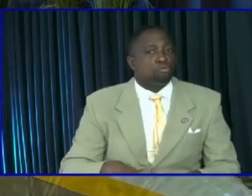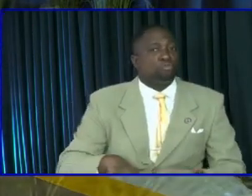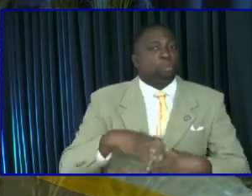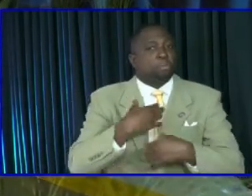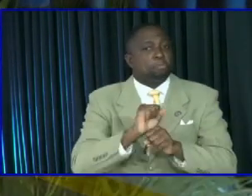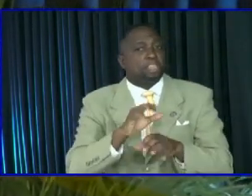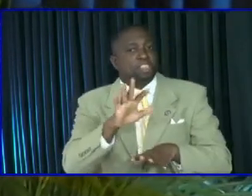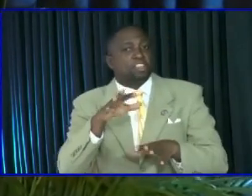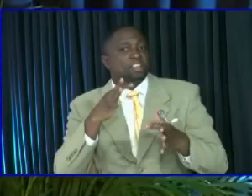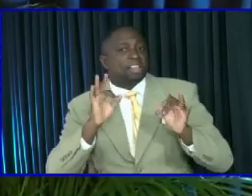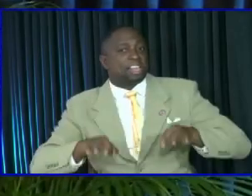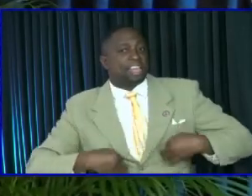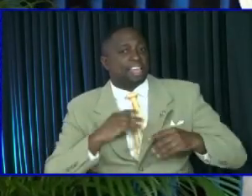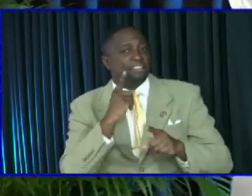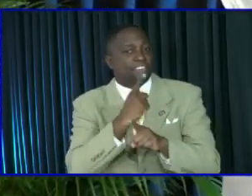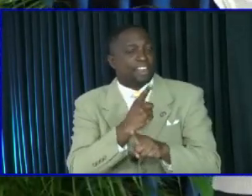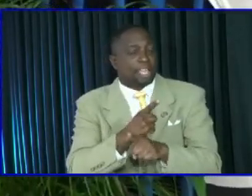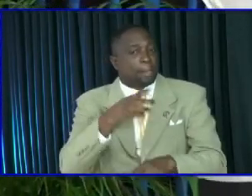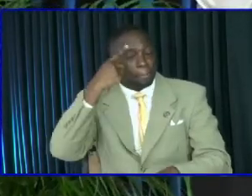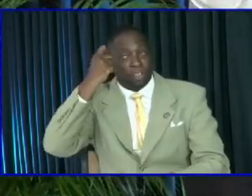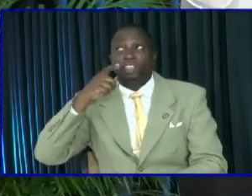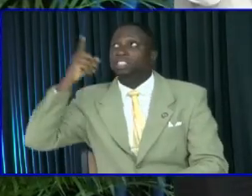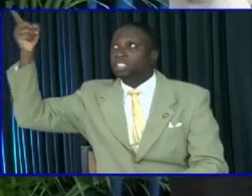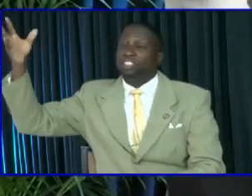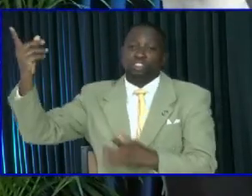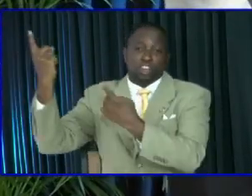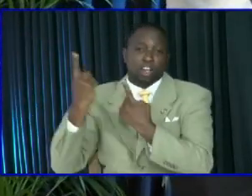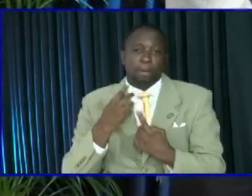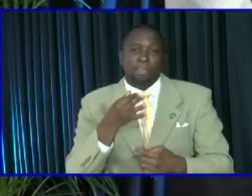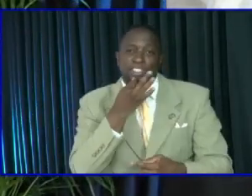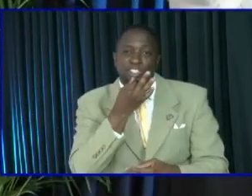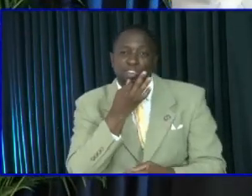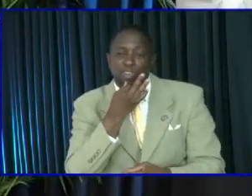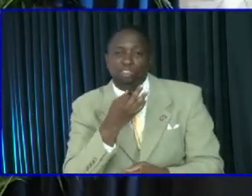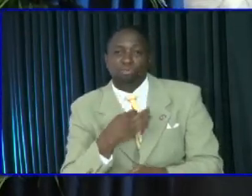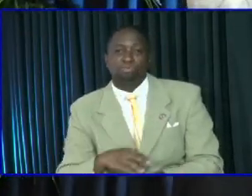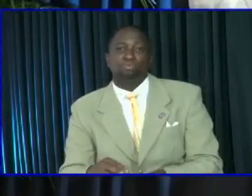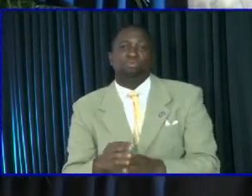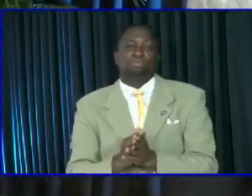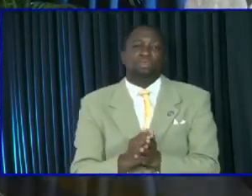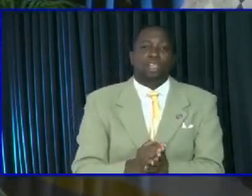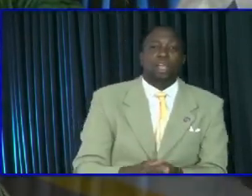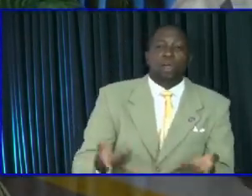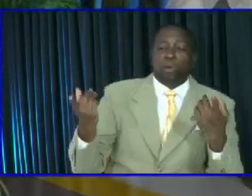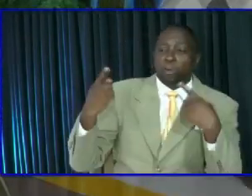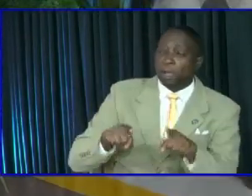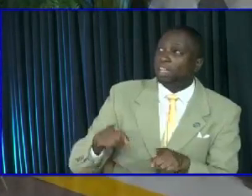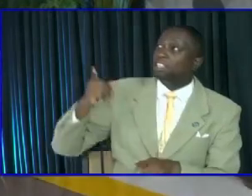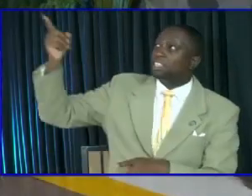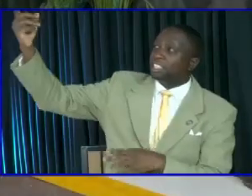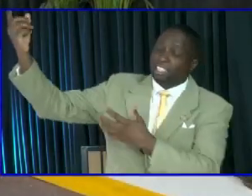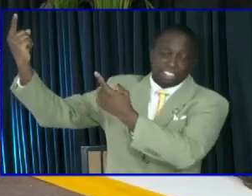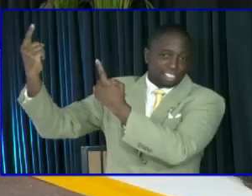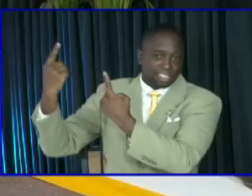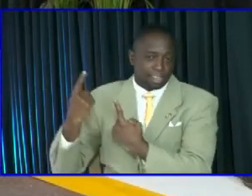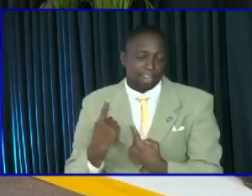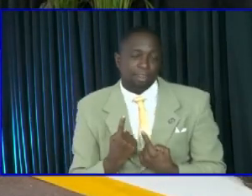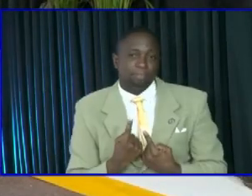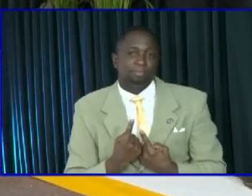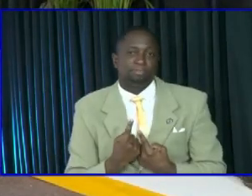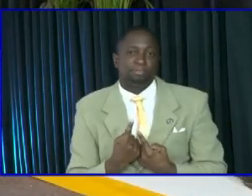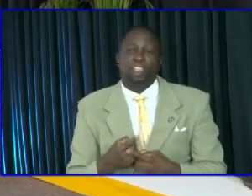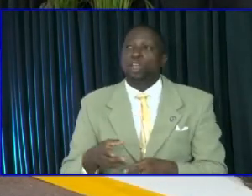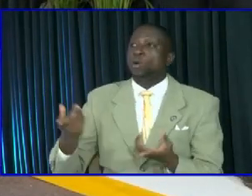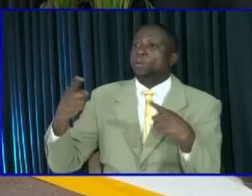order, maybe coming soon. It's like a hell and bomb when he comes, when he